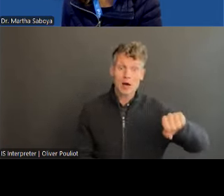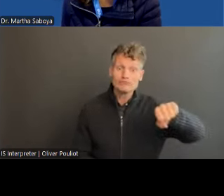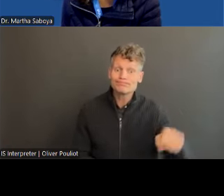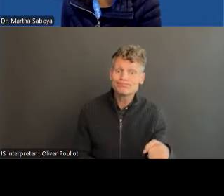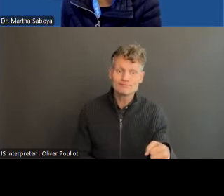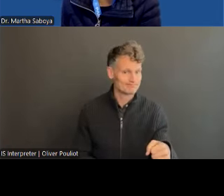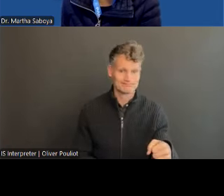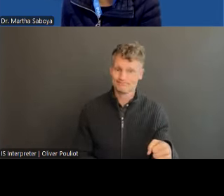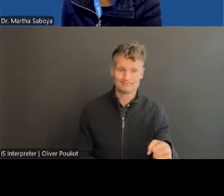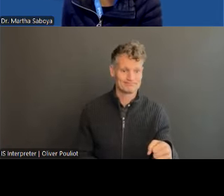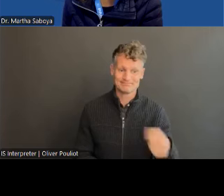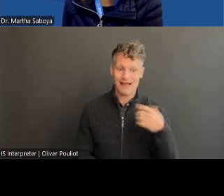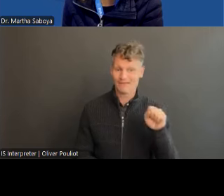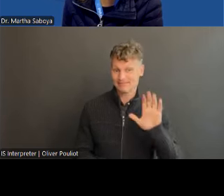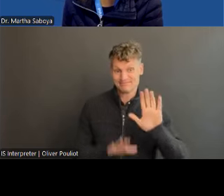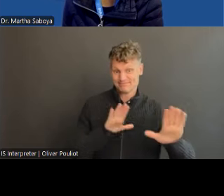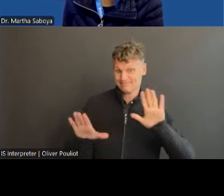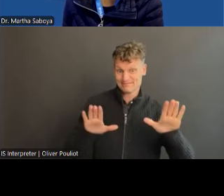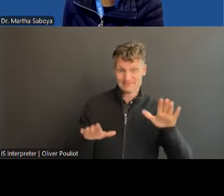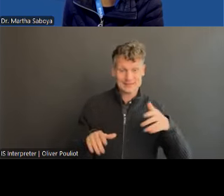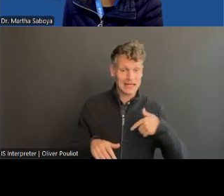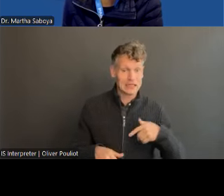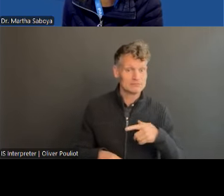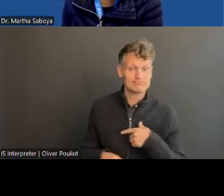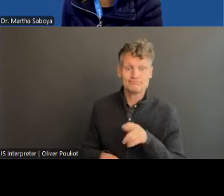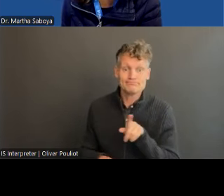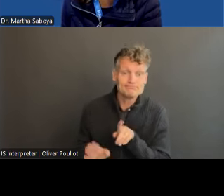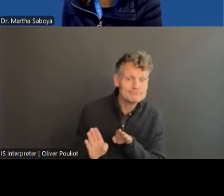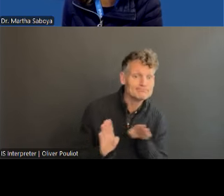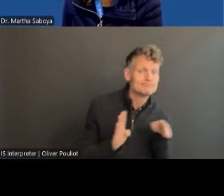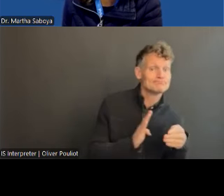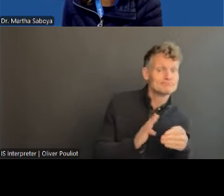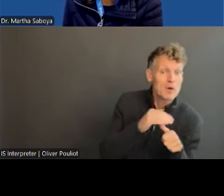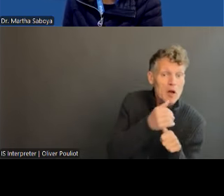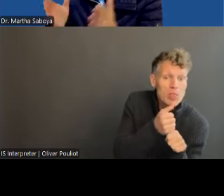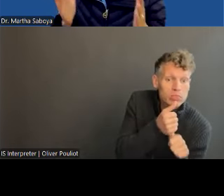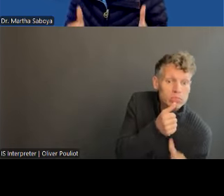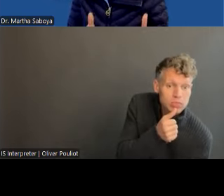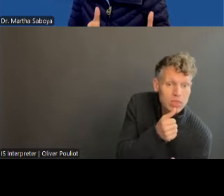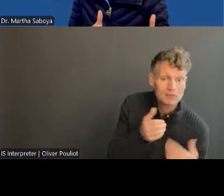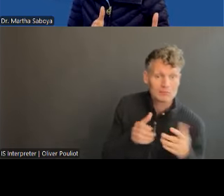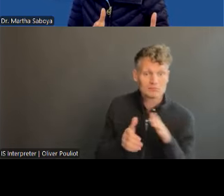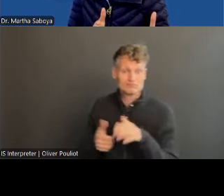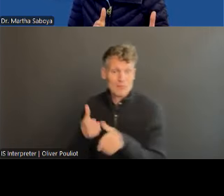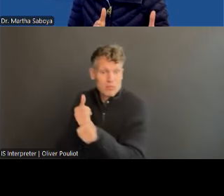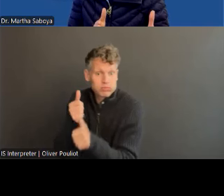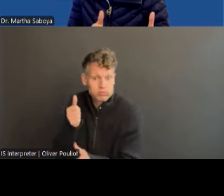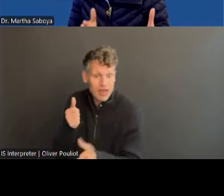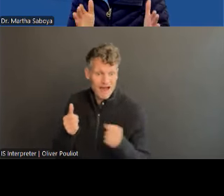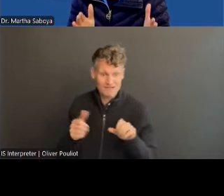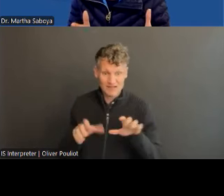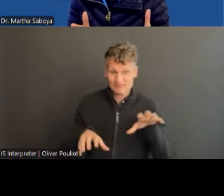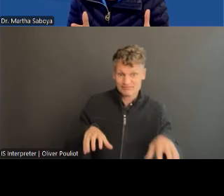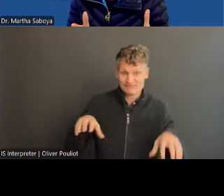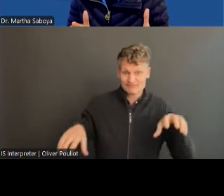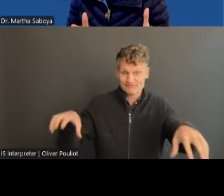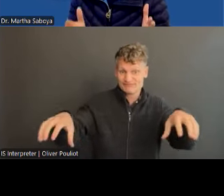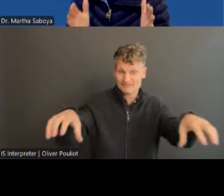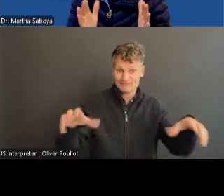are those differences? What are those populations that are still practicing open defecation in the region of the Americas, and